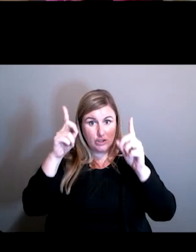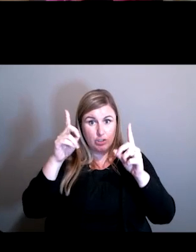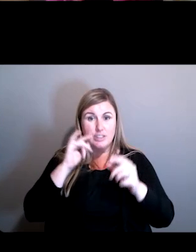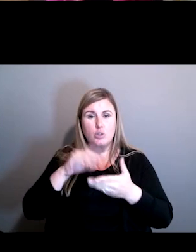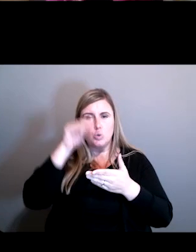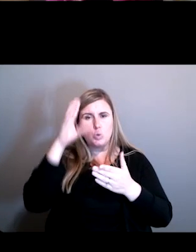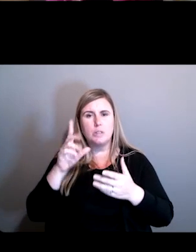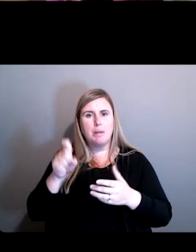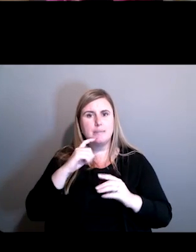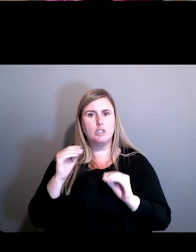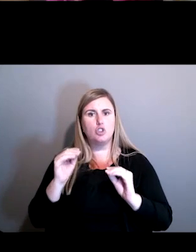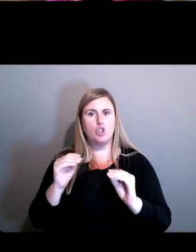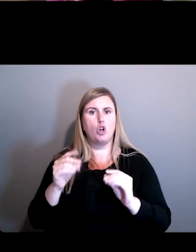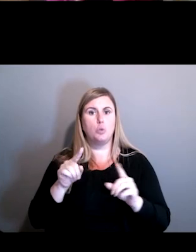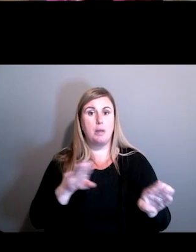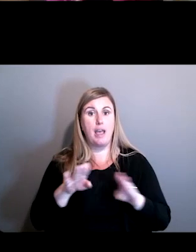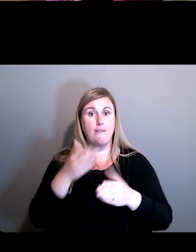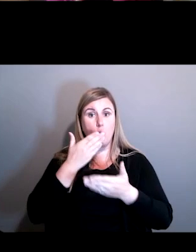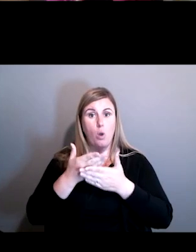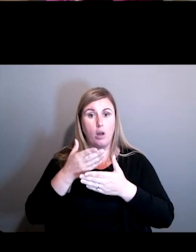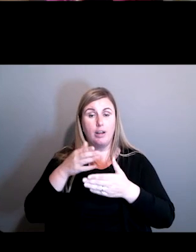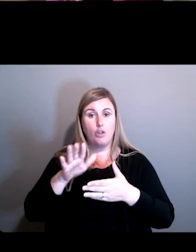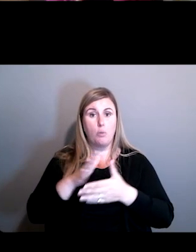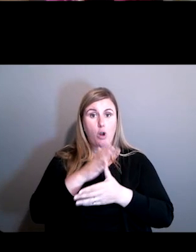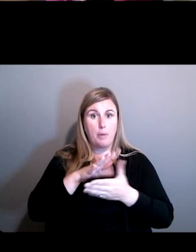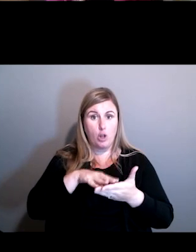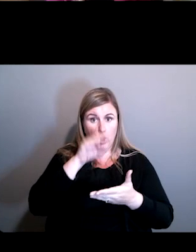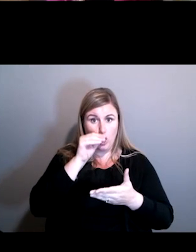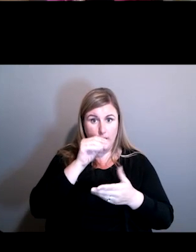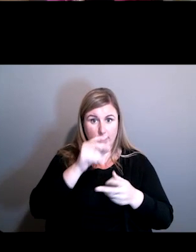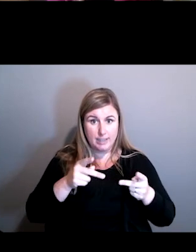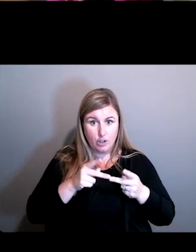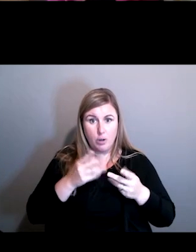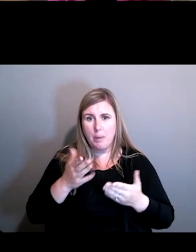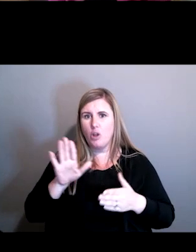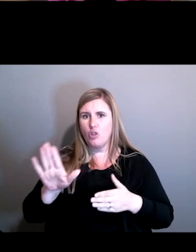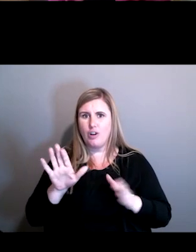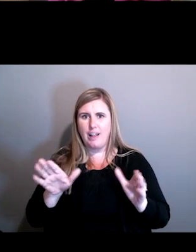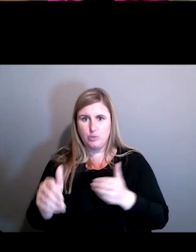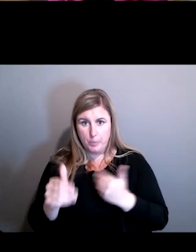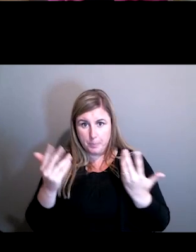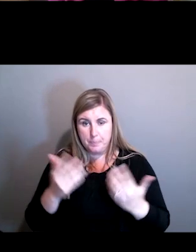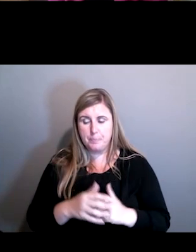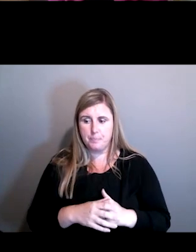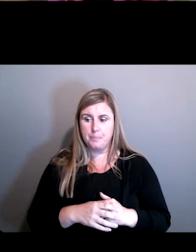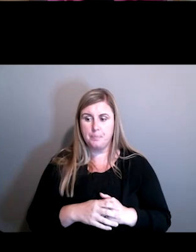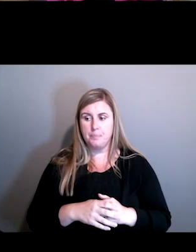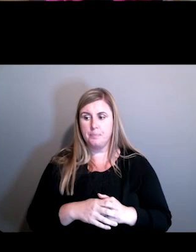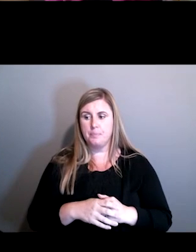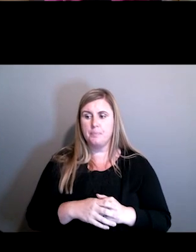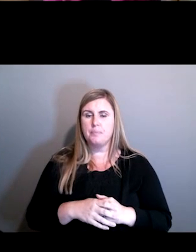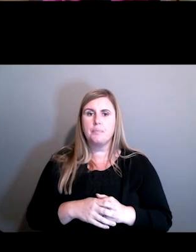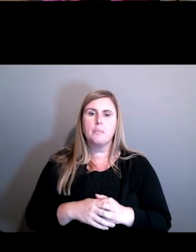that students must be taught to behave well in their primary learning center, which in this case is their classrooms.